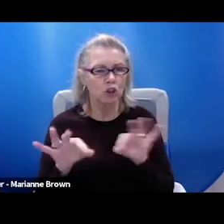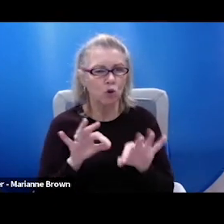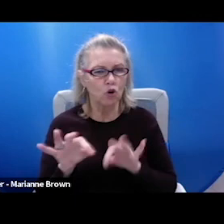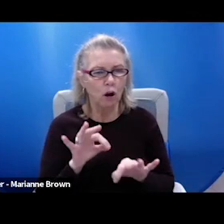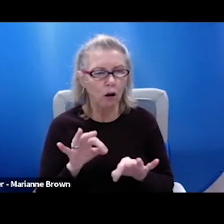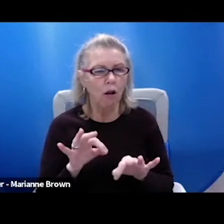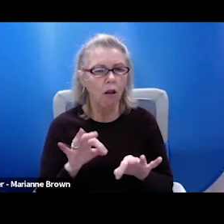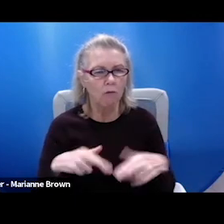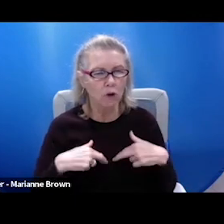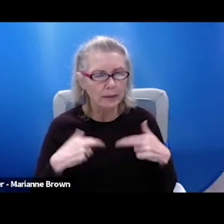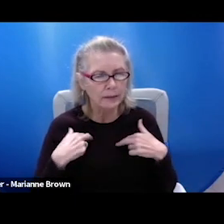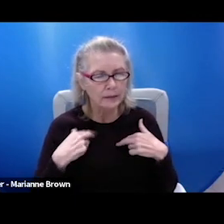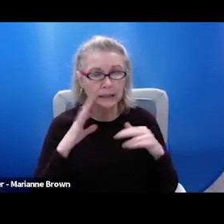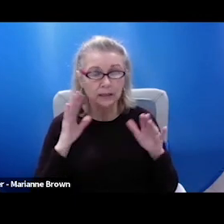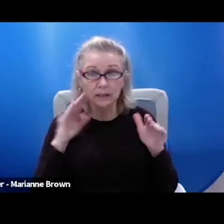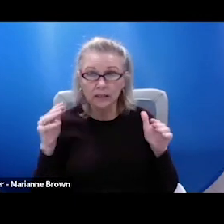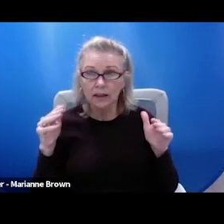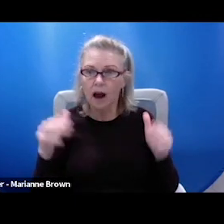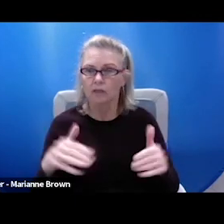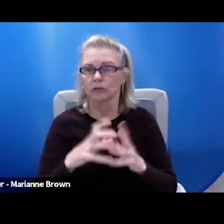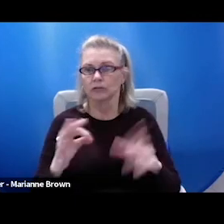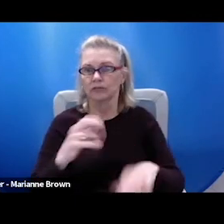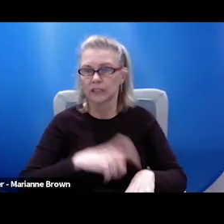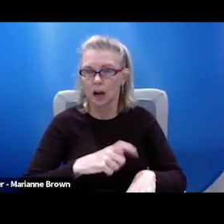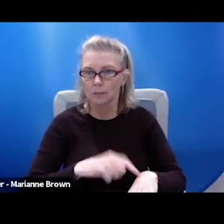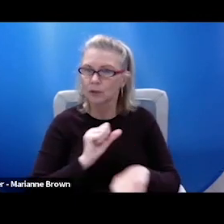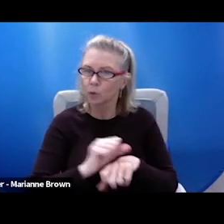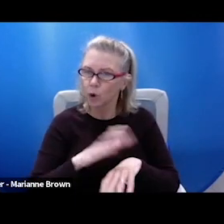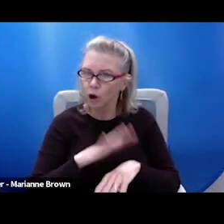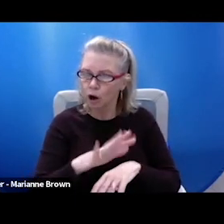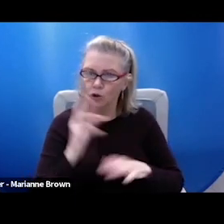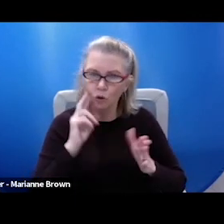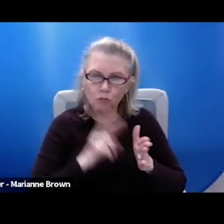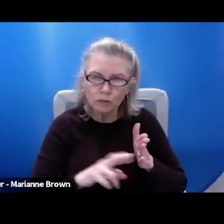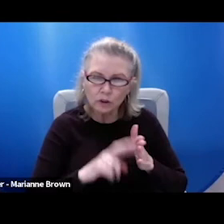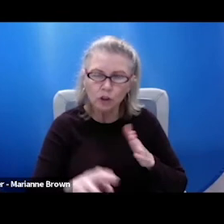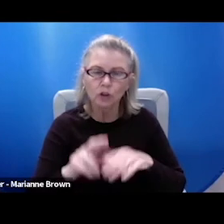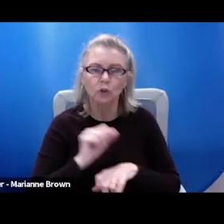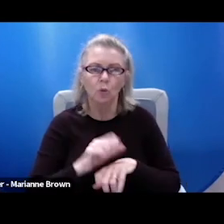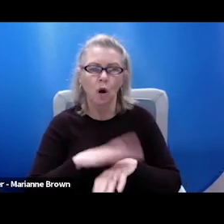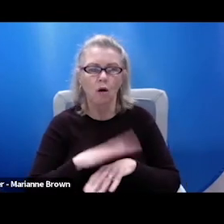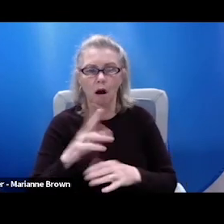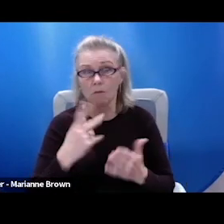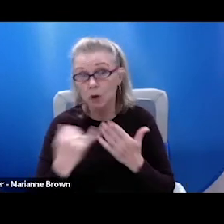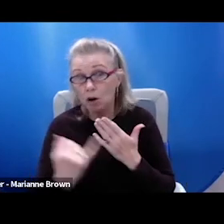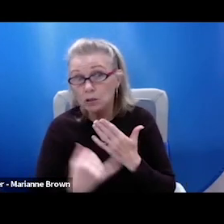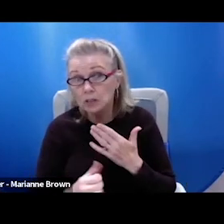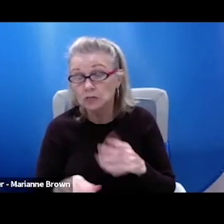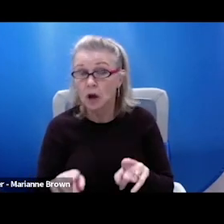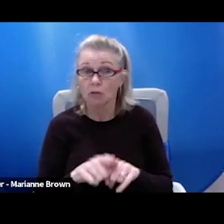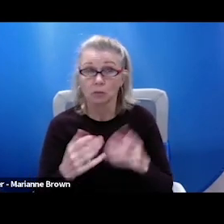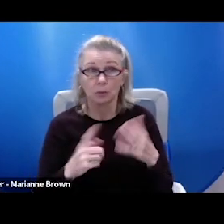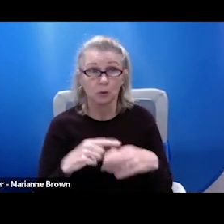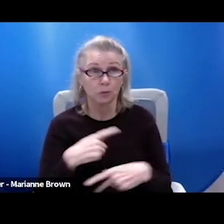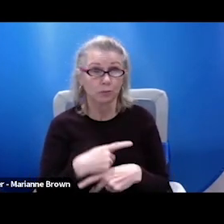is obviously concentrated time to work on one's research, to work on one's projects, maybe even to produce a